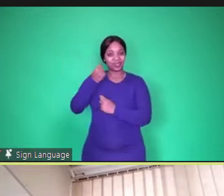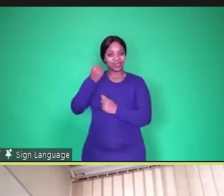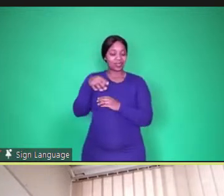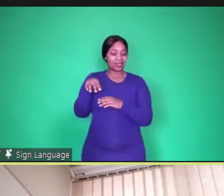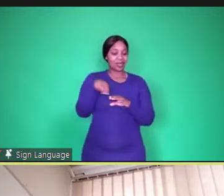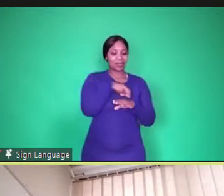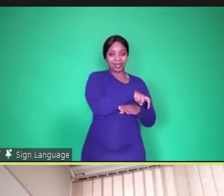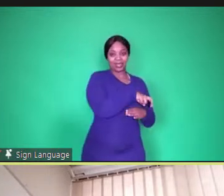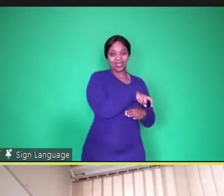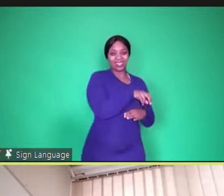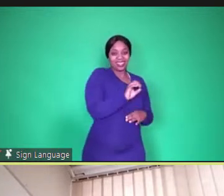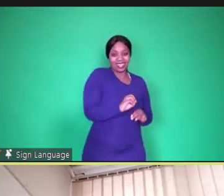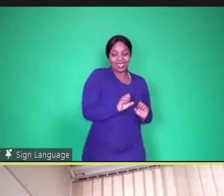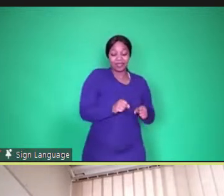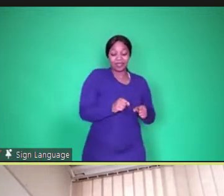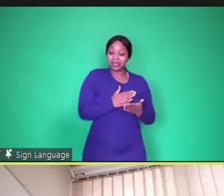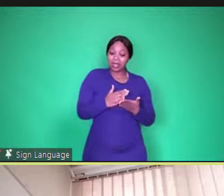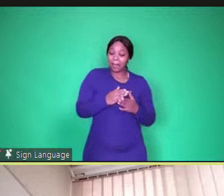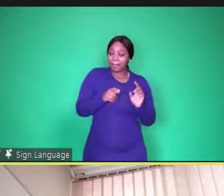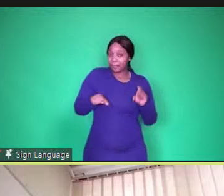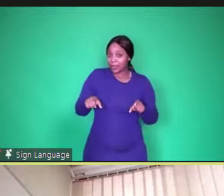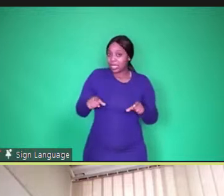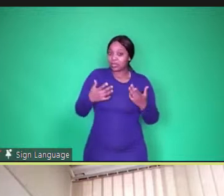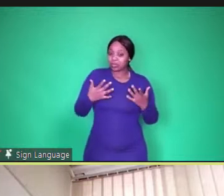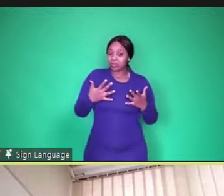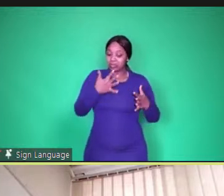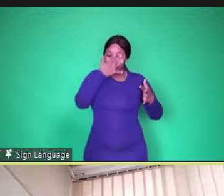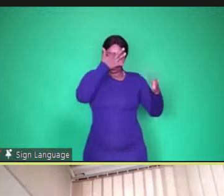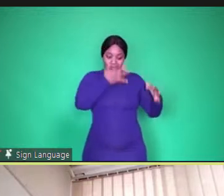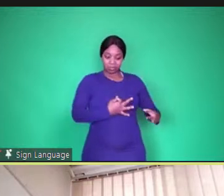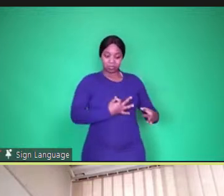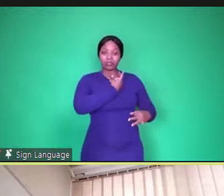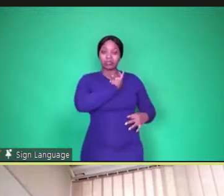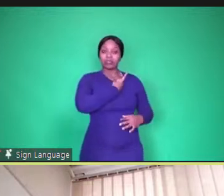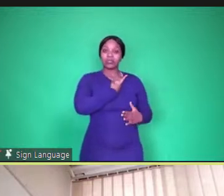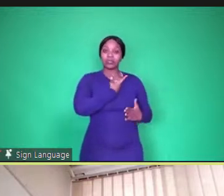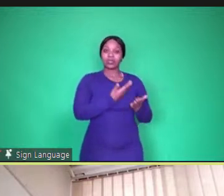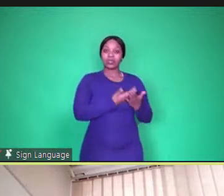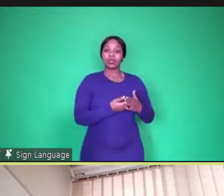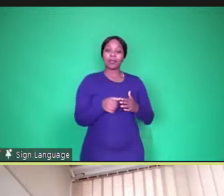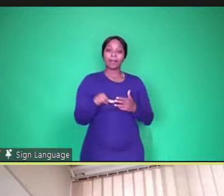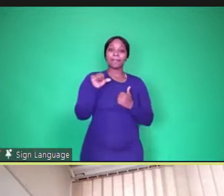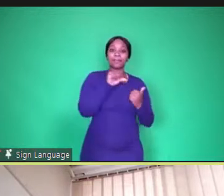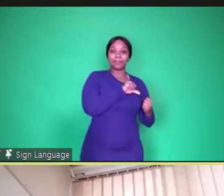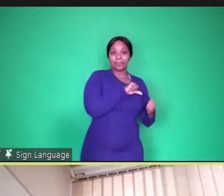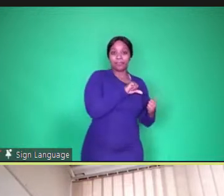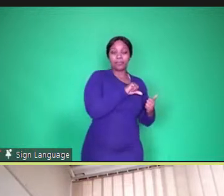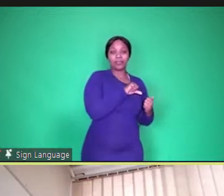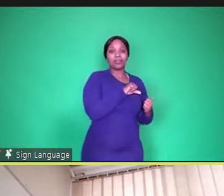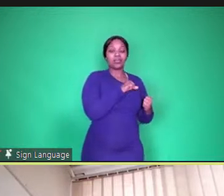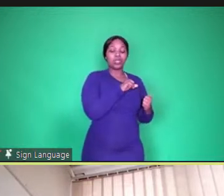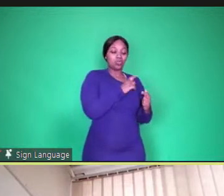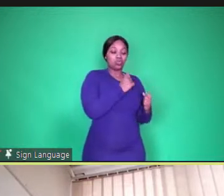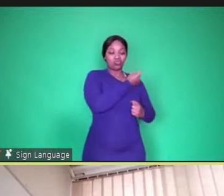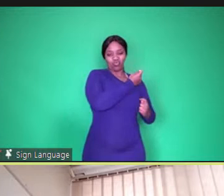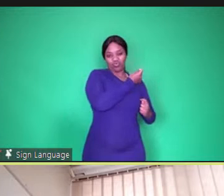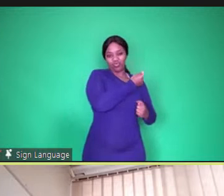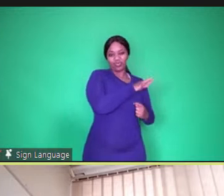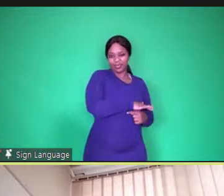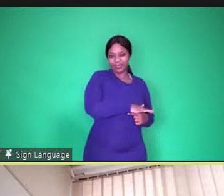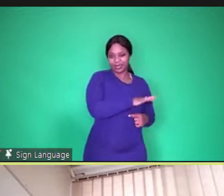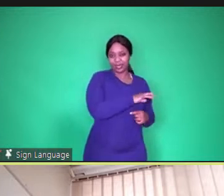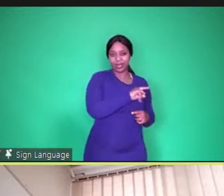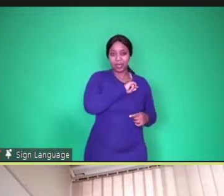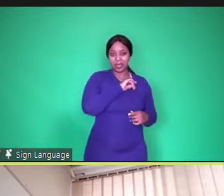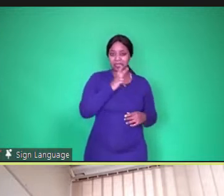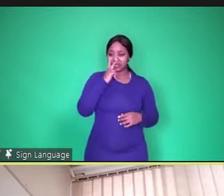some people consciously, they are taking a decision also to go back to the rural areas. We have seen within the cities, for